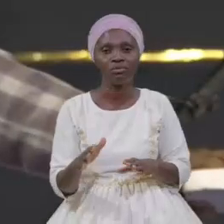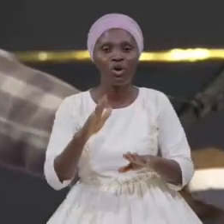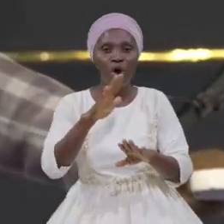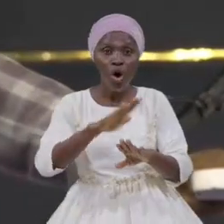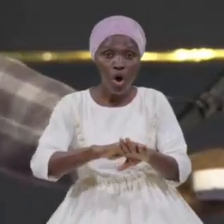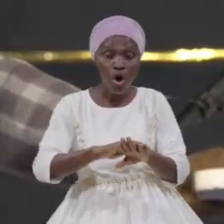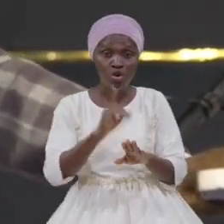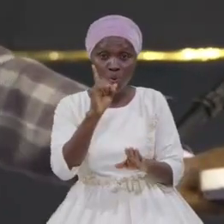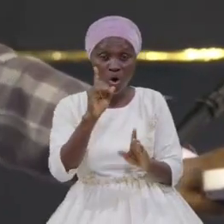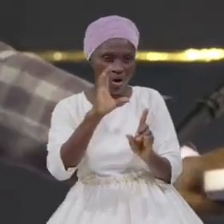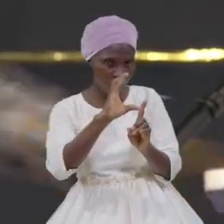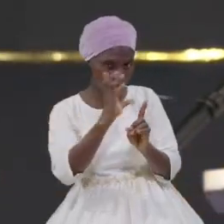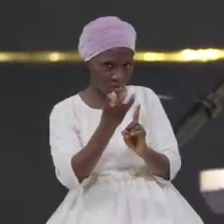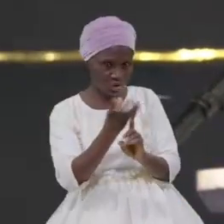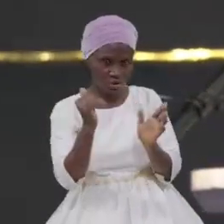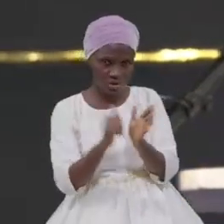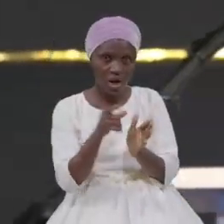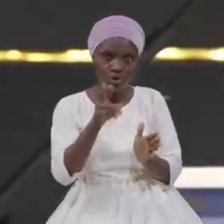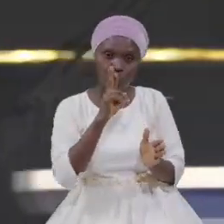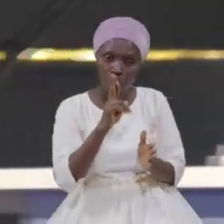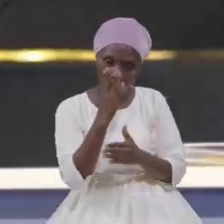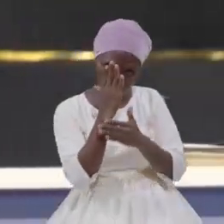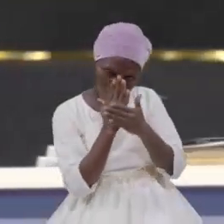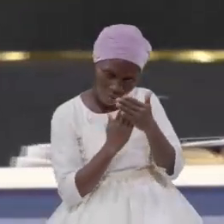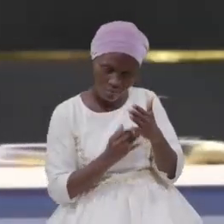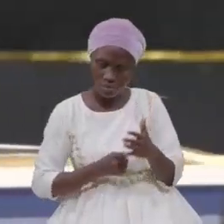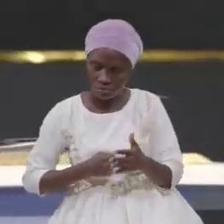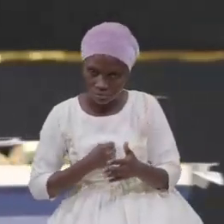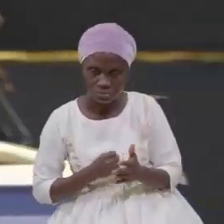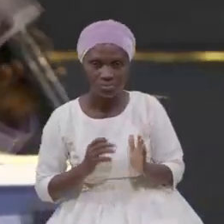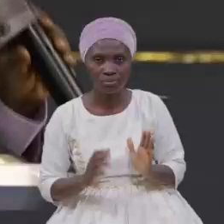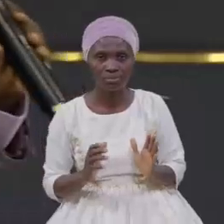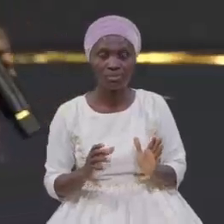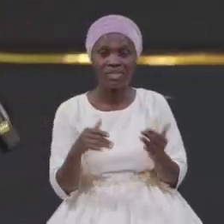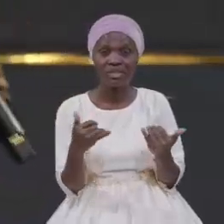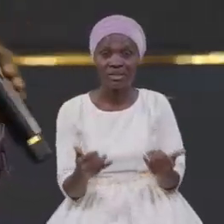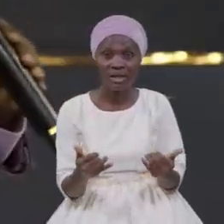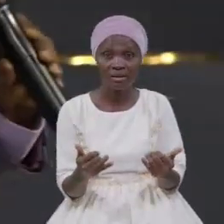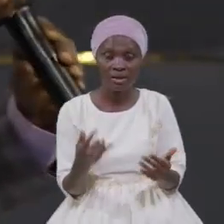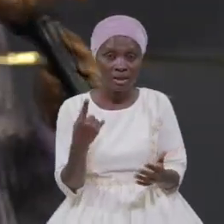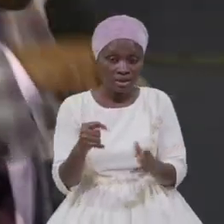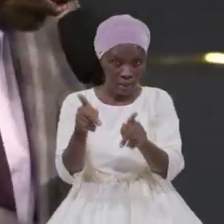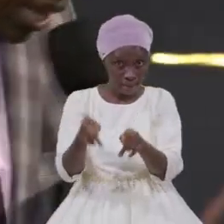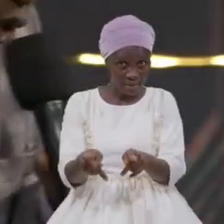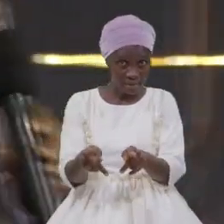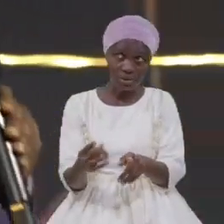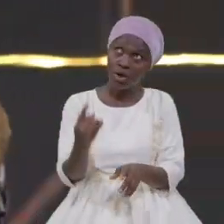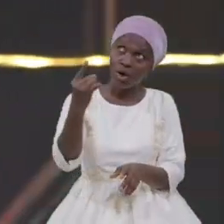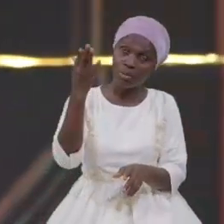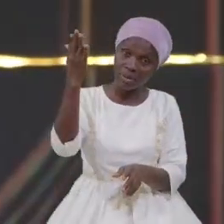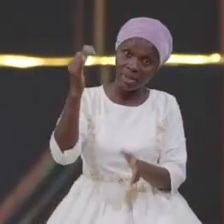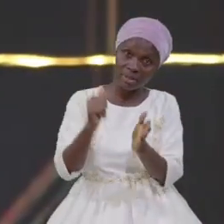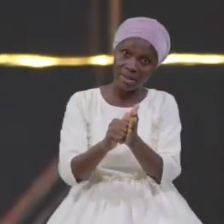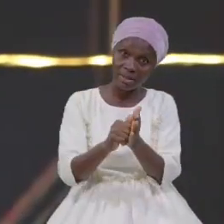are penitent. And now, the person up there that threw the rope